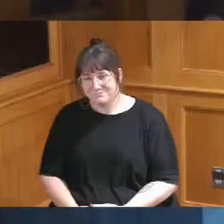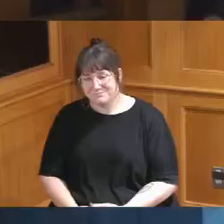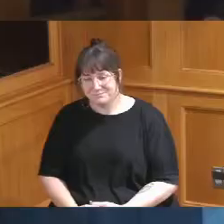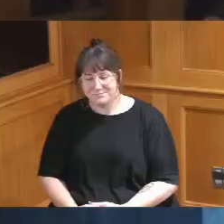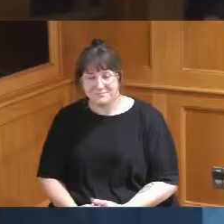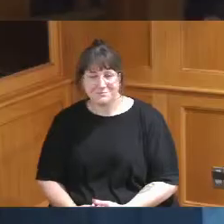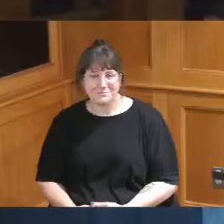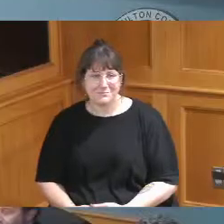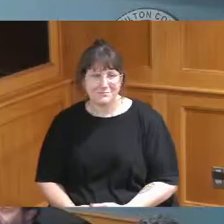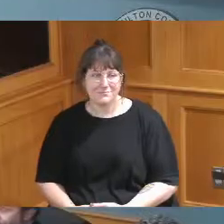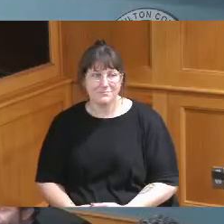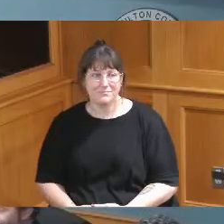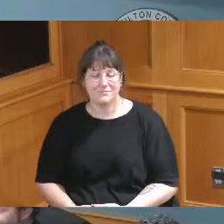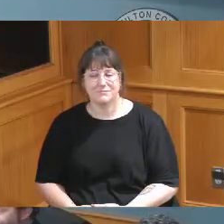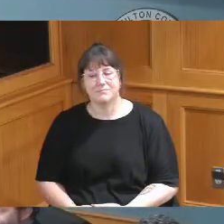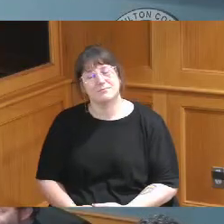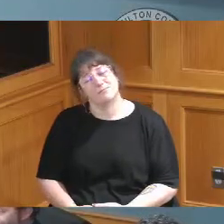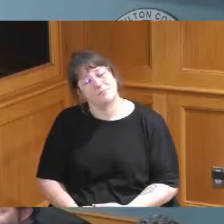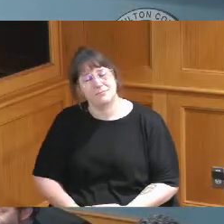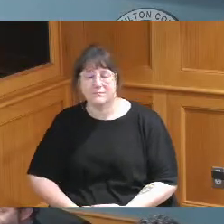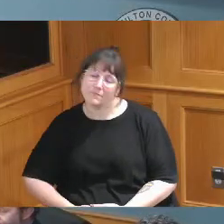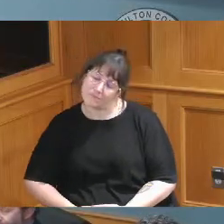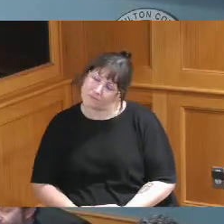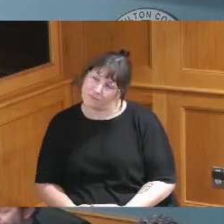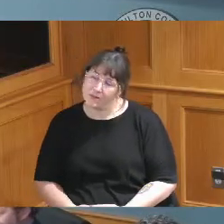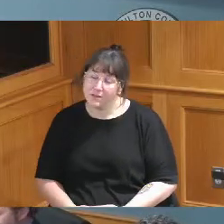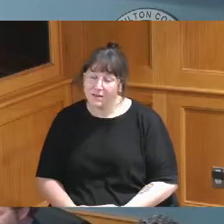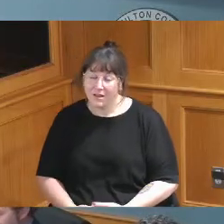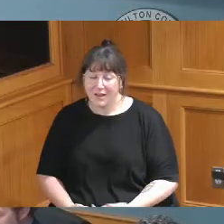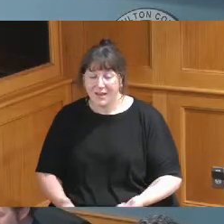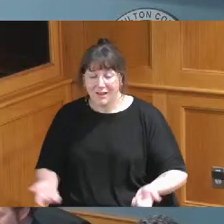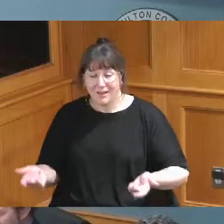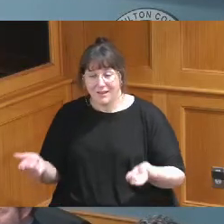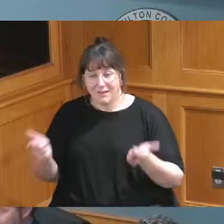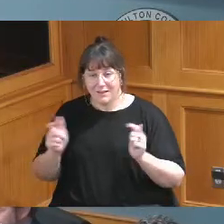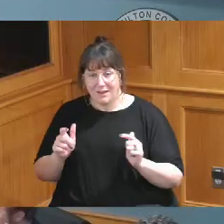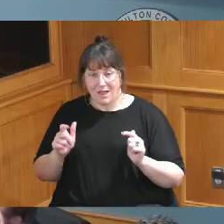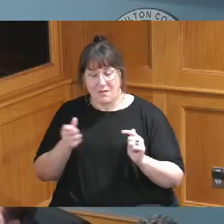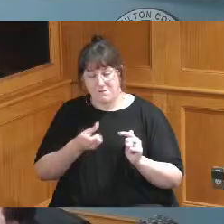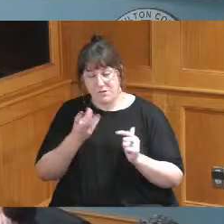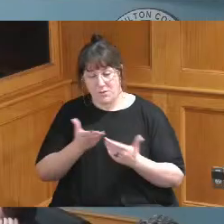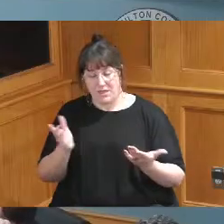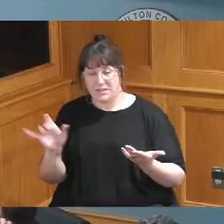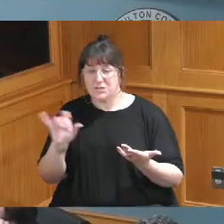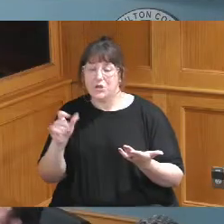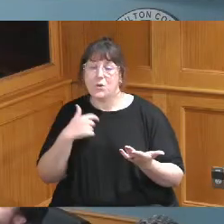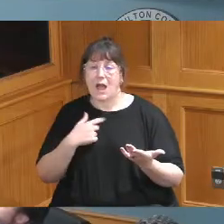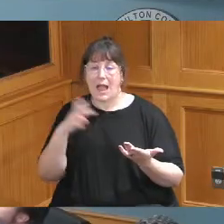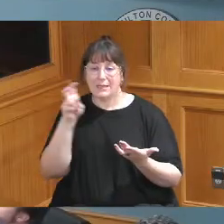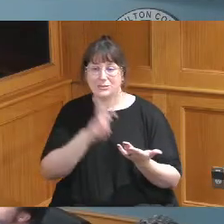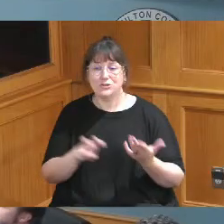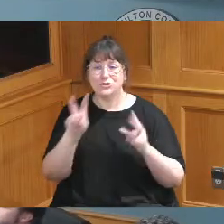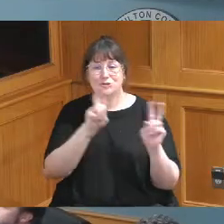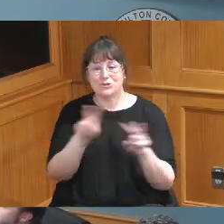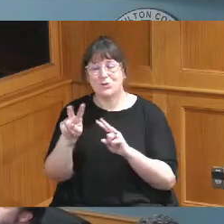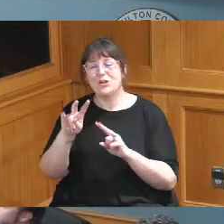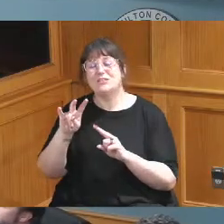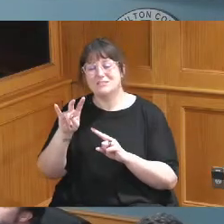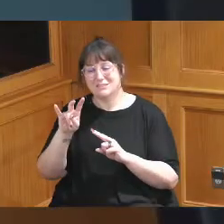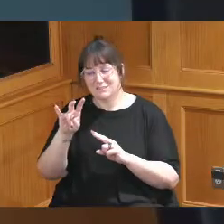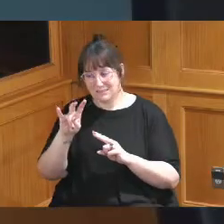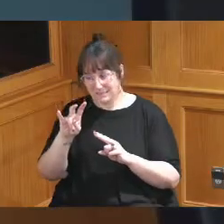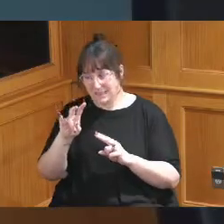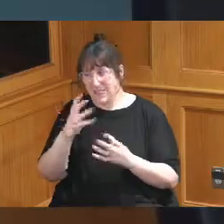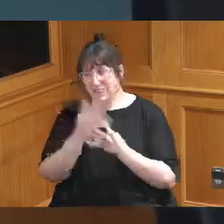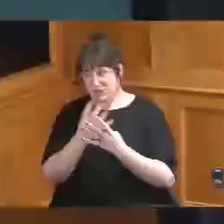you. Thank you. So I have a couple of things too. I did go on a tour of the Justice Center. My